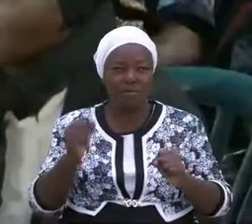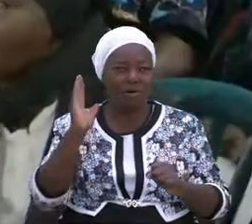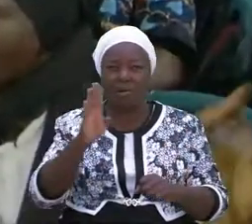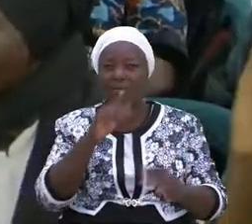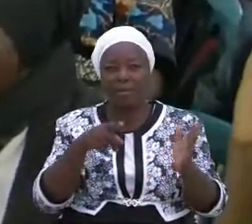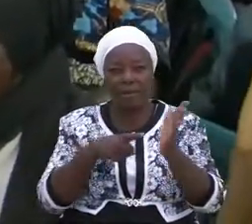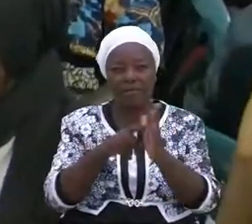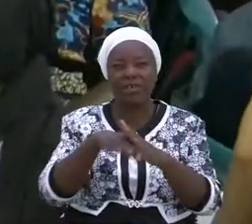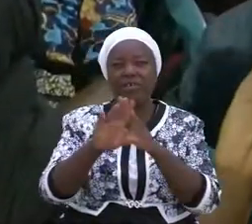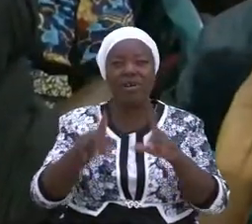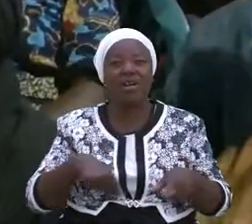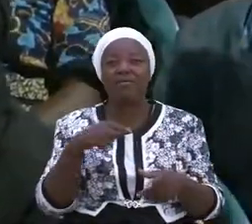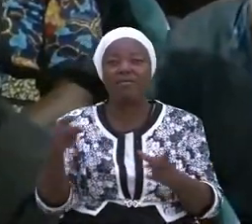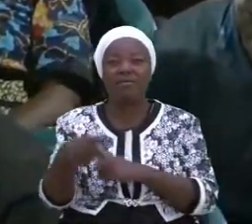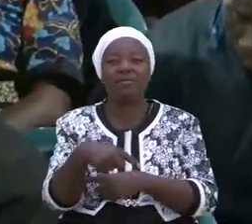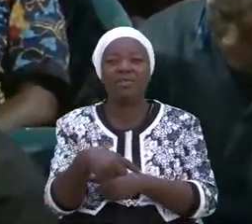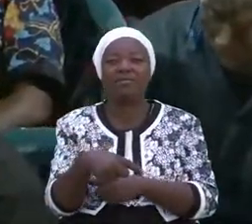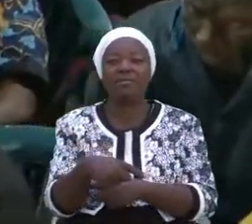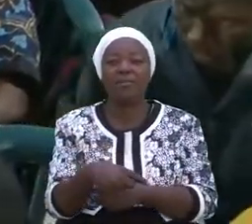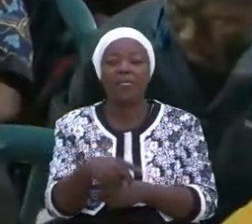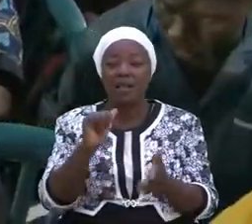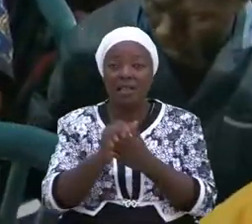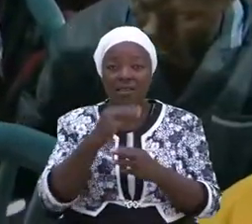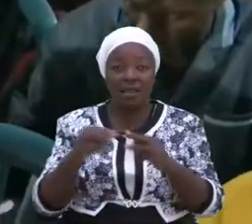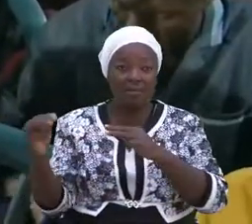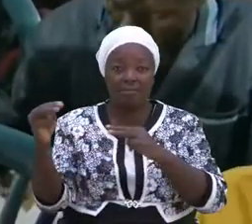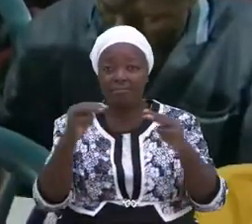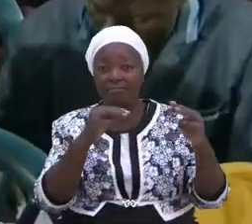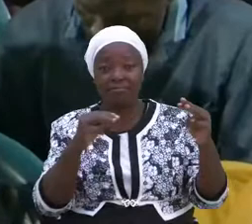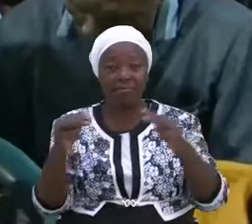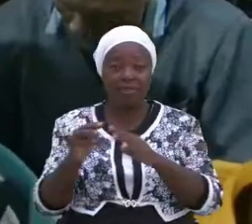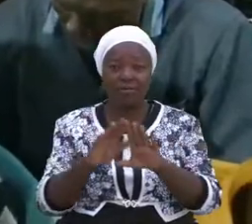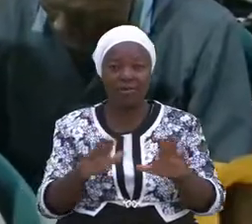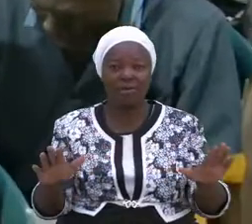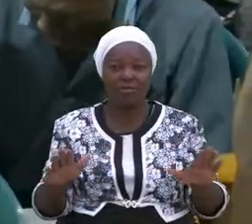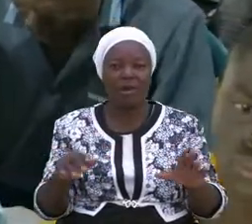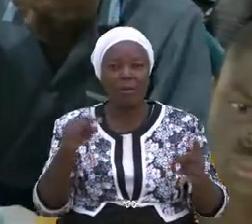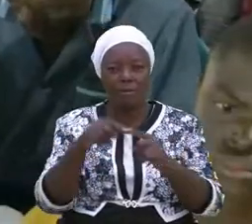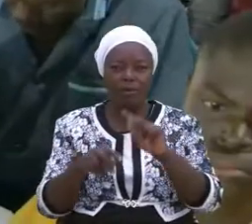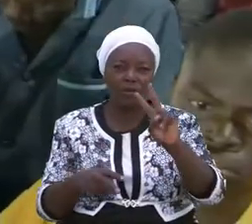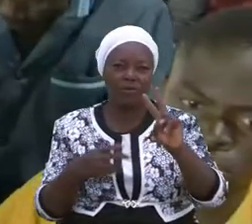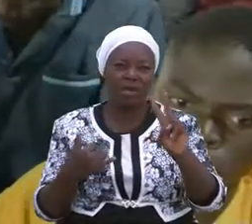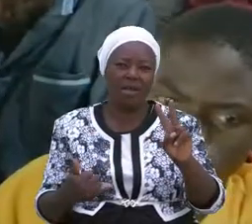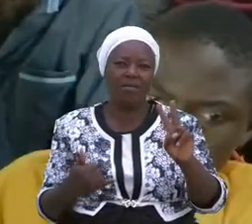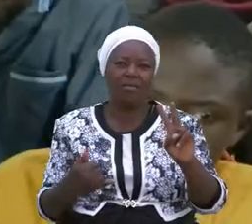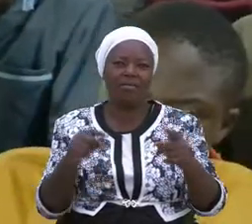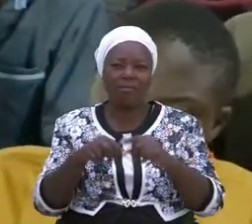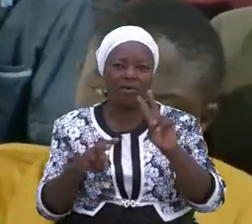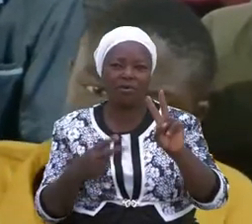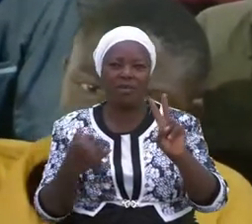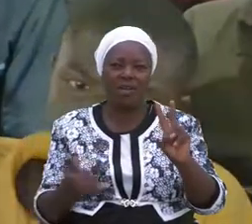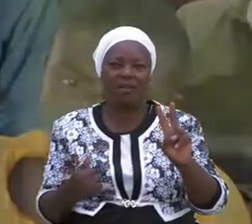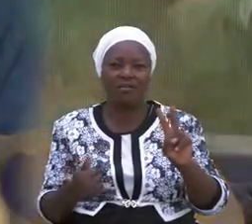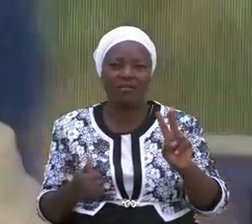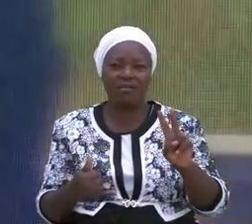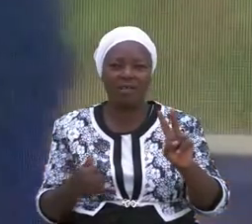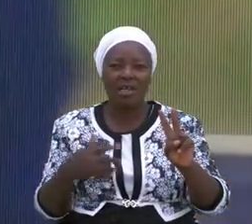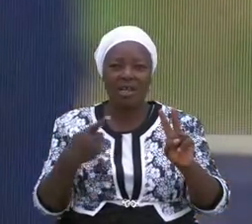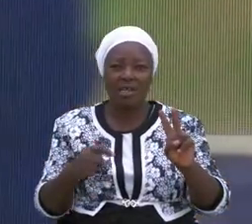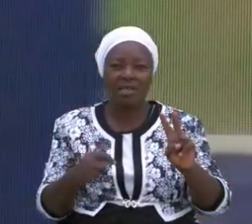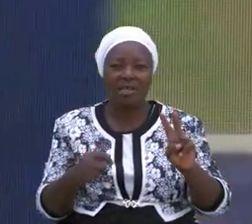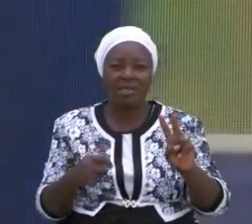today. That's the battleground. I come to point number two. Point number two now, the bedrock